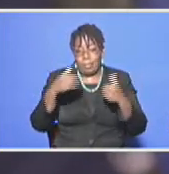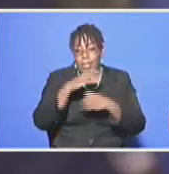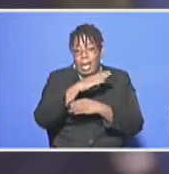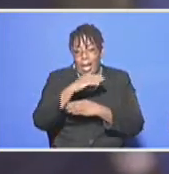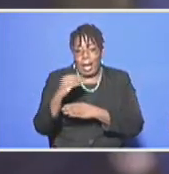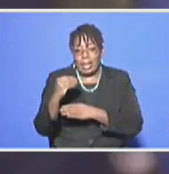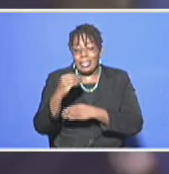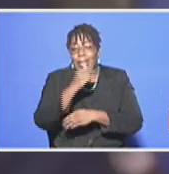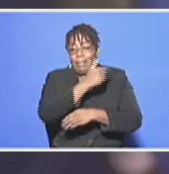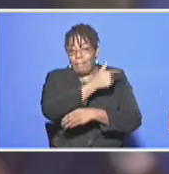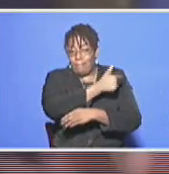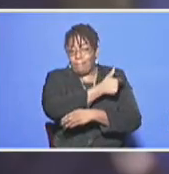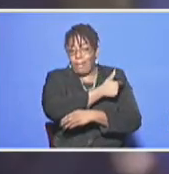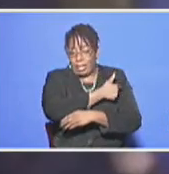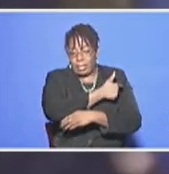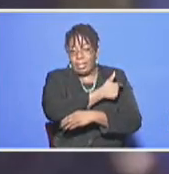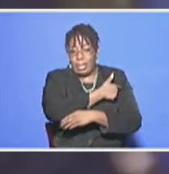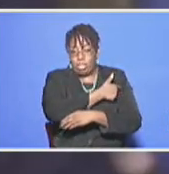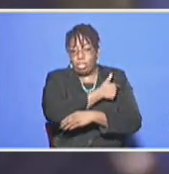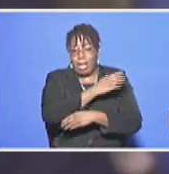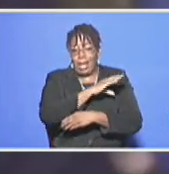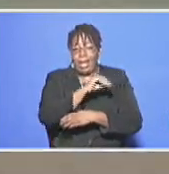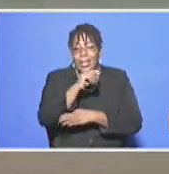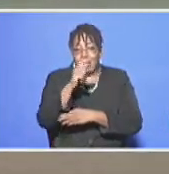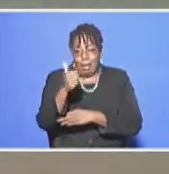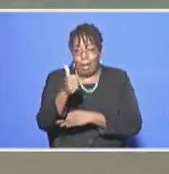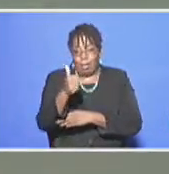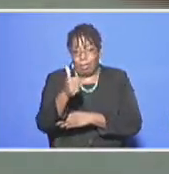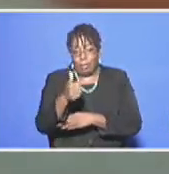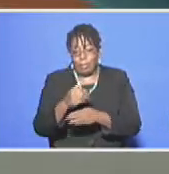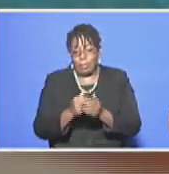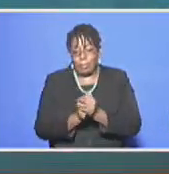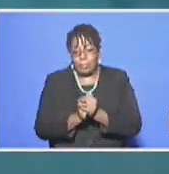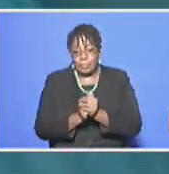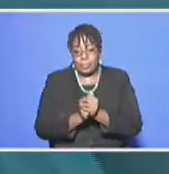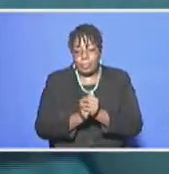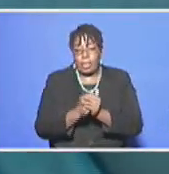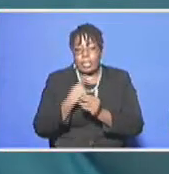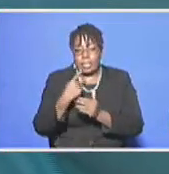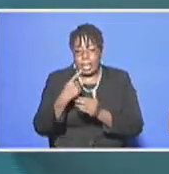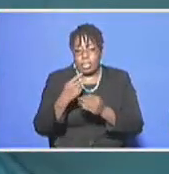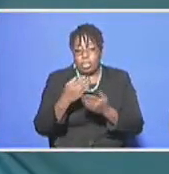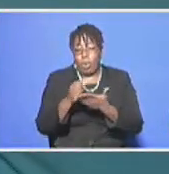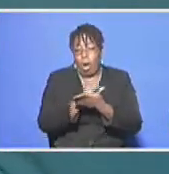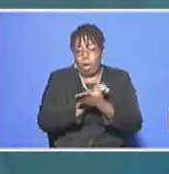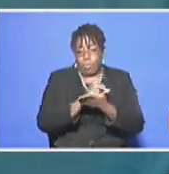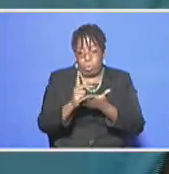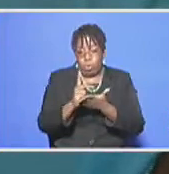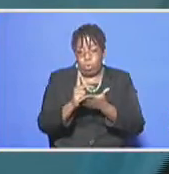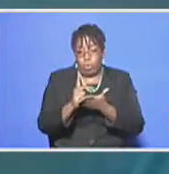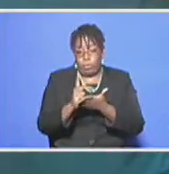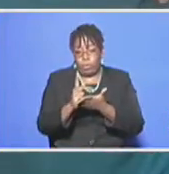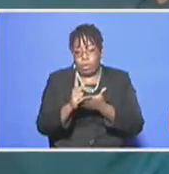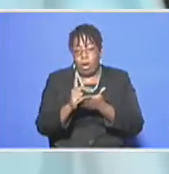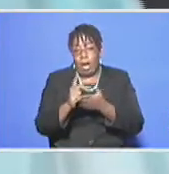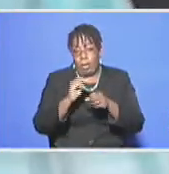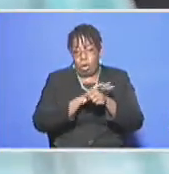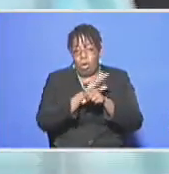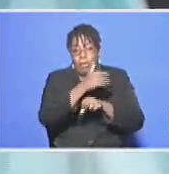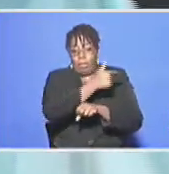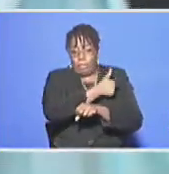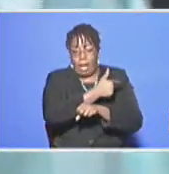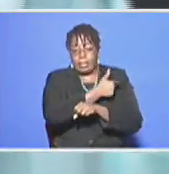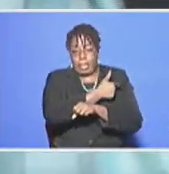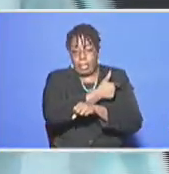course, vaccination and other measures. She says the approved COVID-19 vaccines work well and will assist in